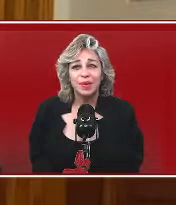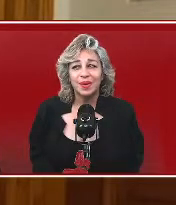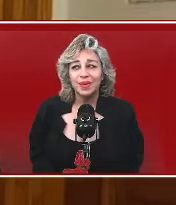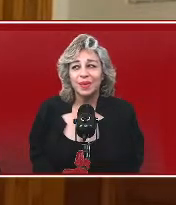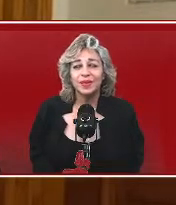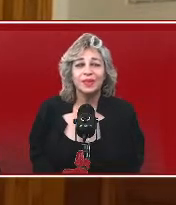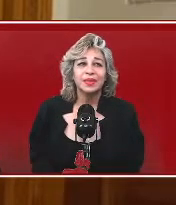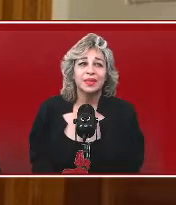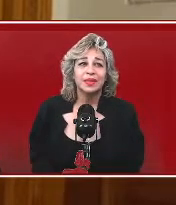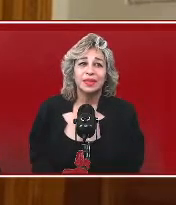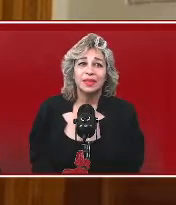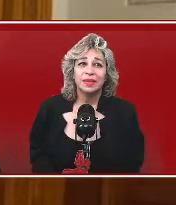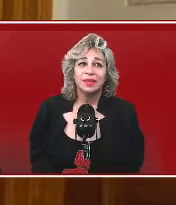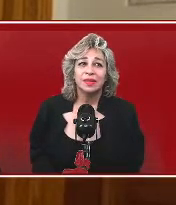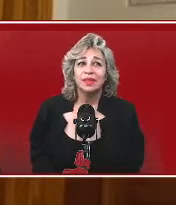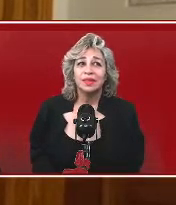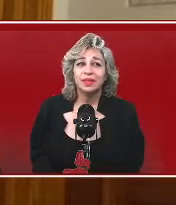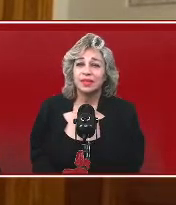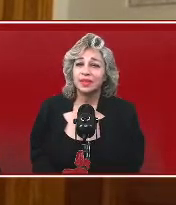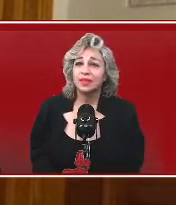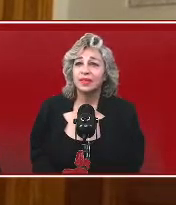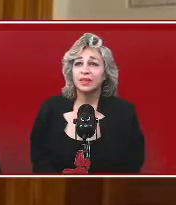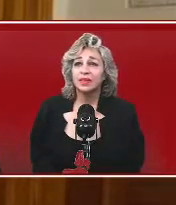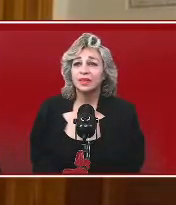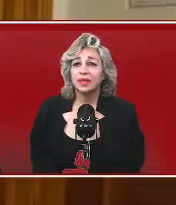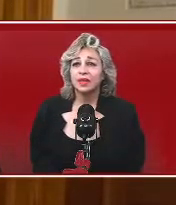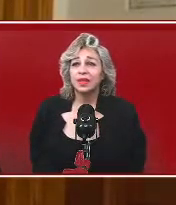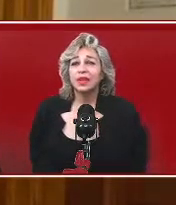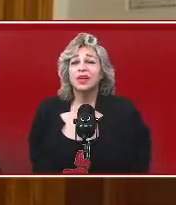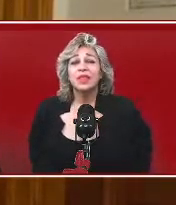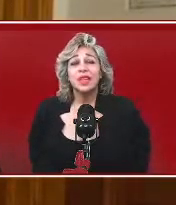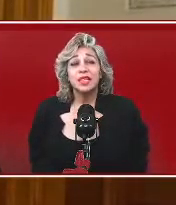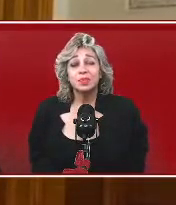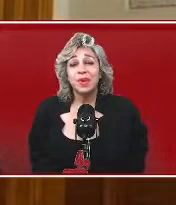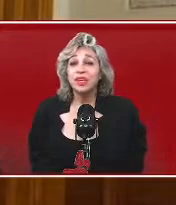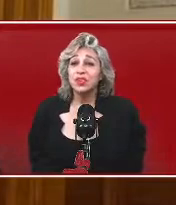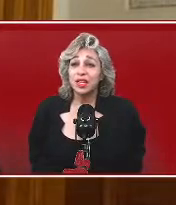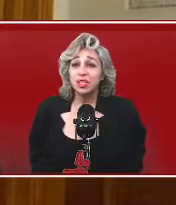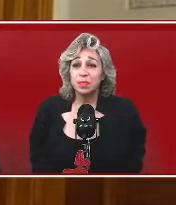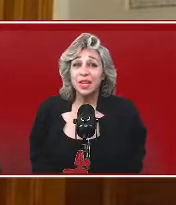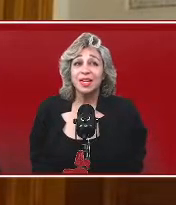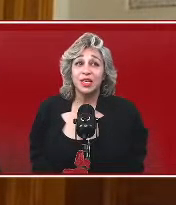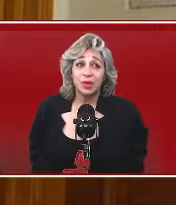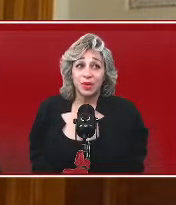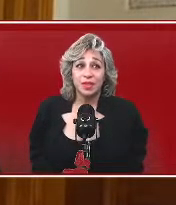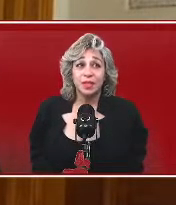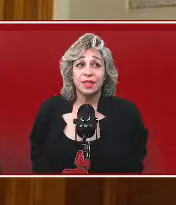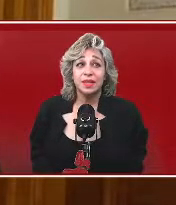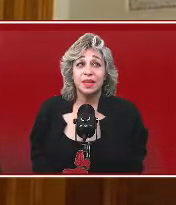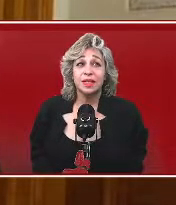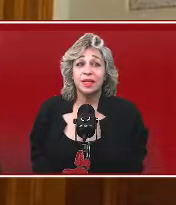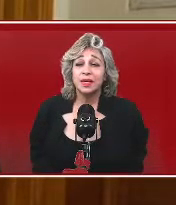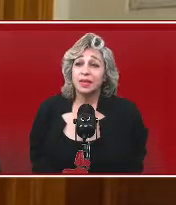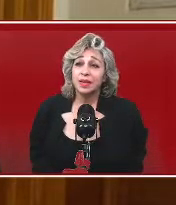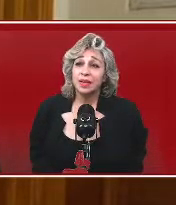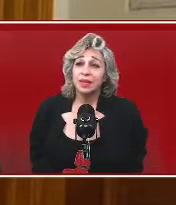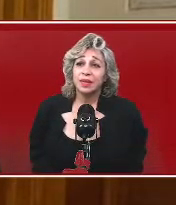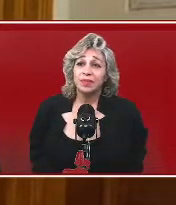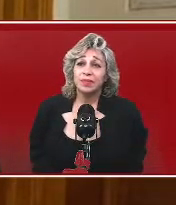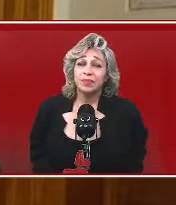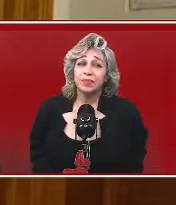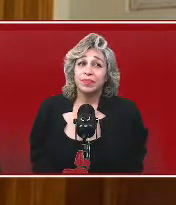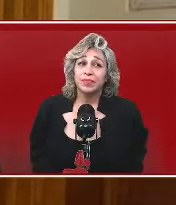time que nos están transmitiendo that is being transmitted to us